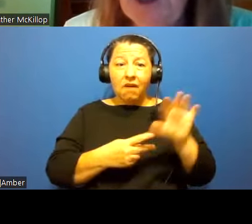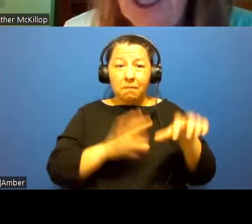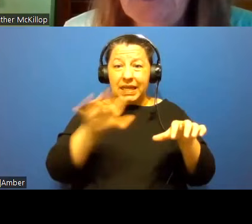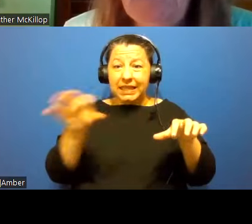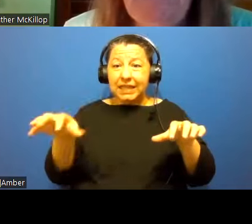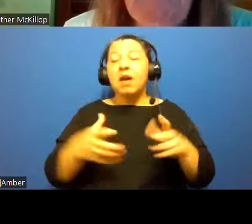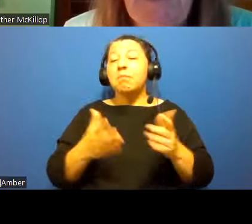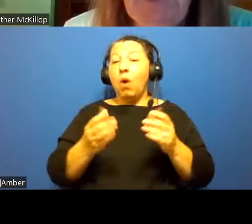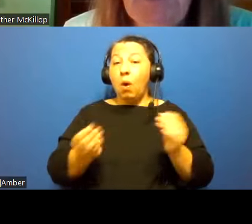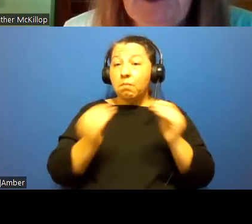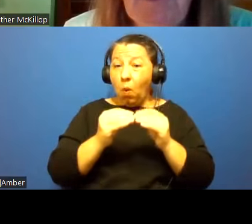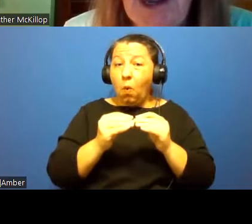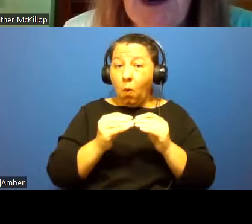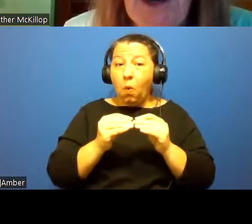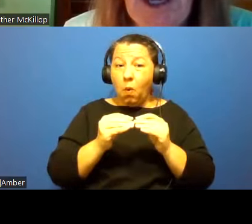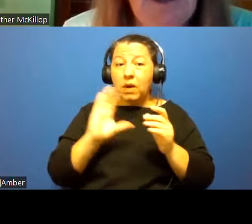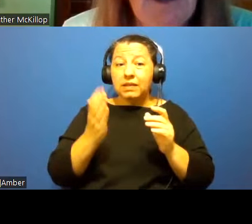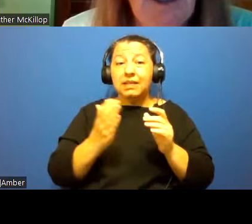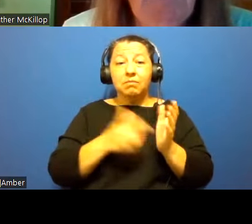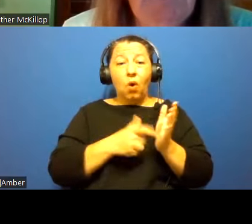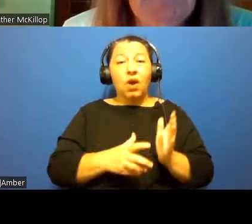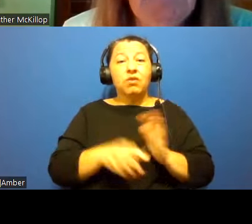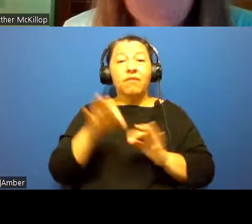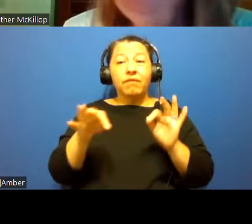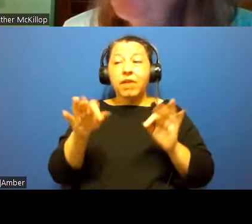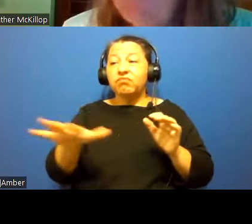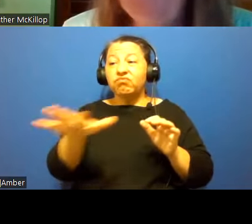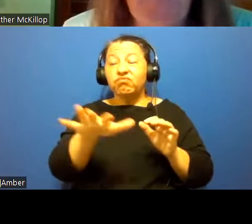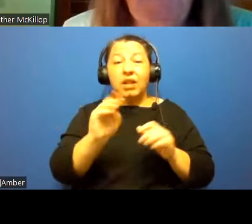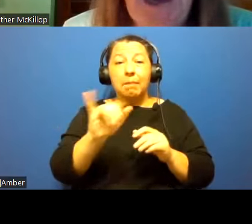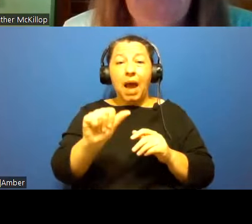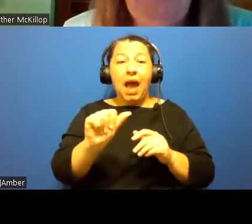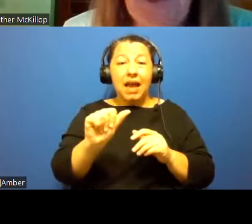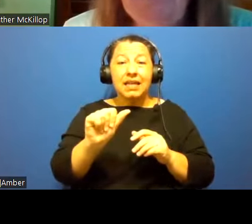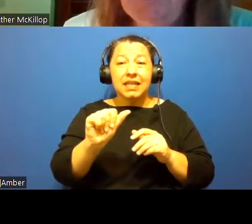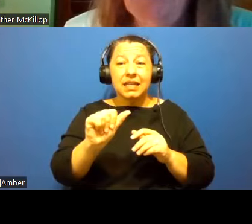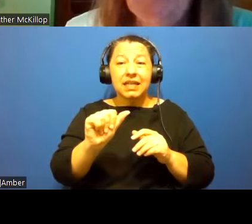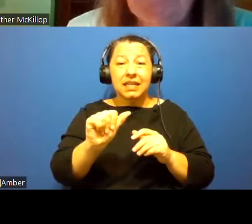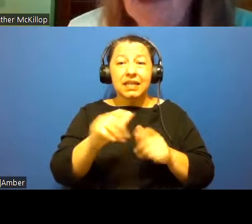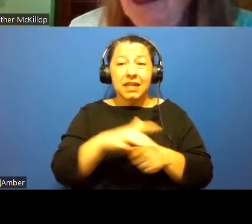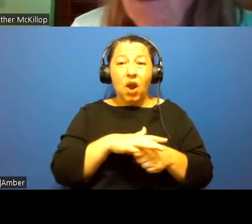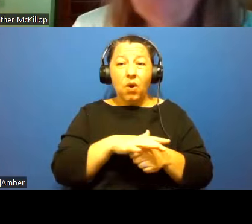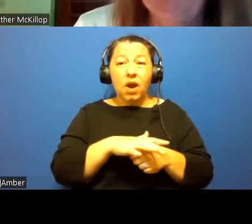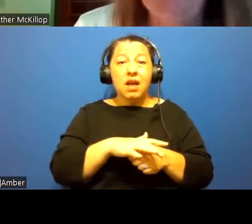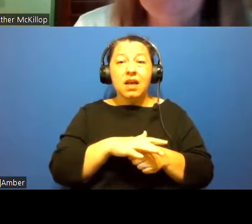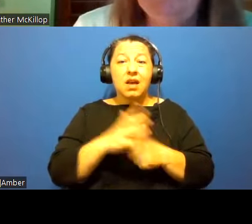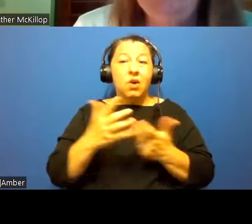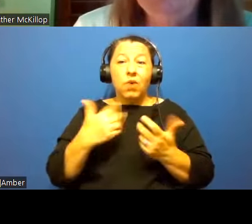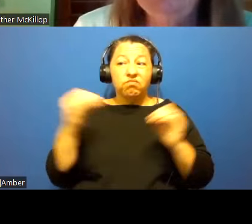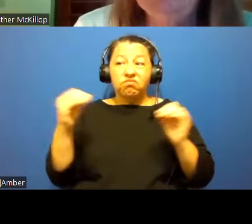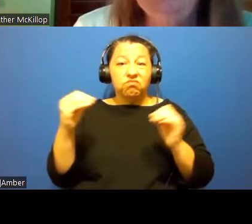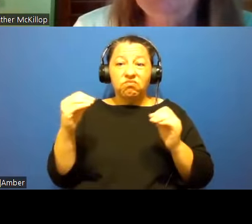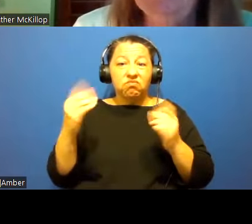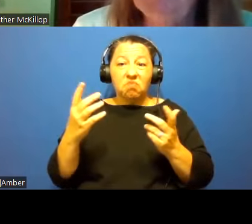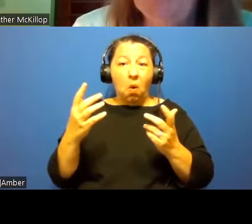as archaeologists have found in the Maya area, leave no mounded remains, and they are invisible